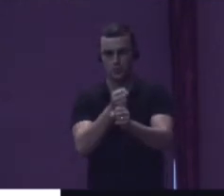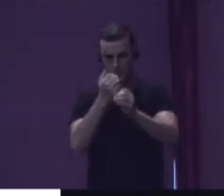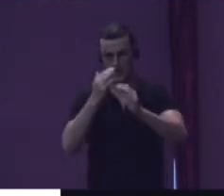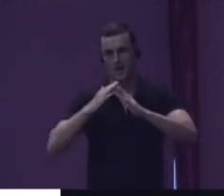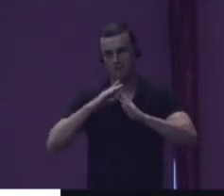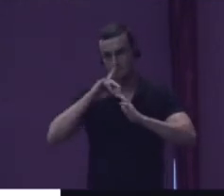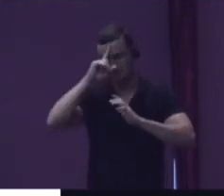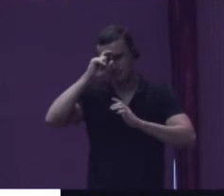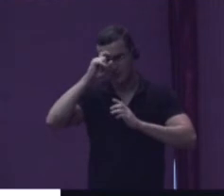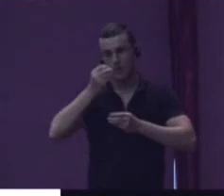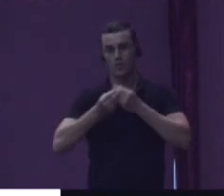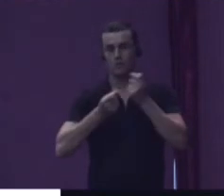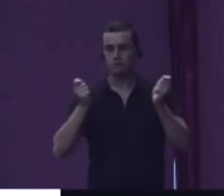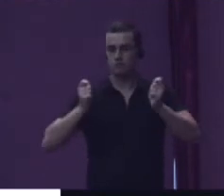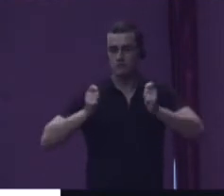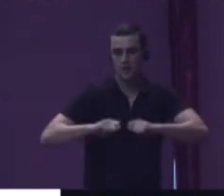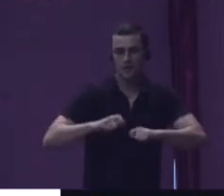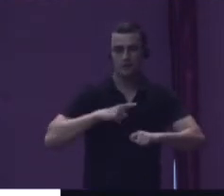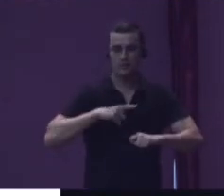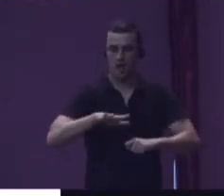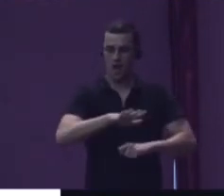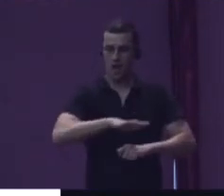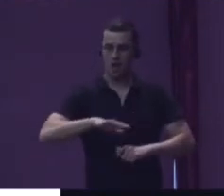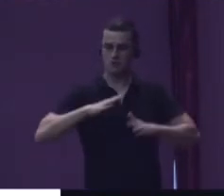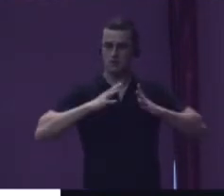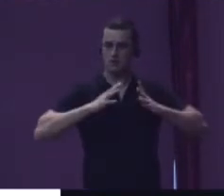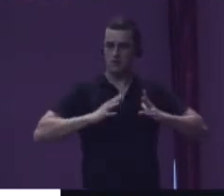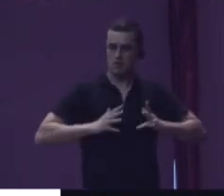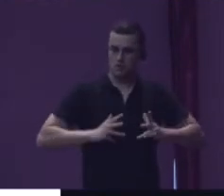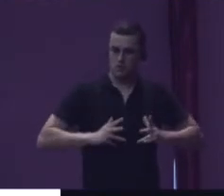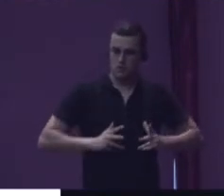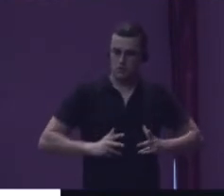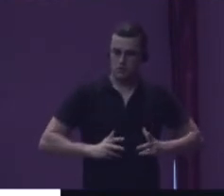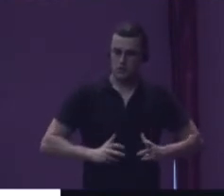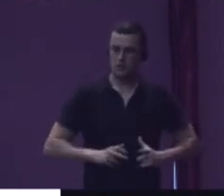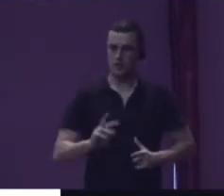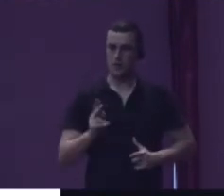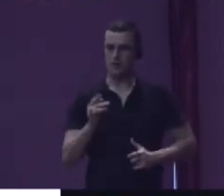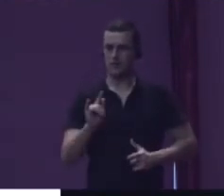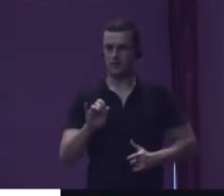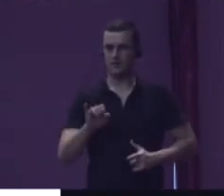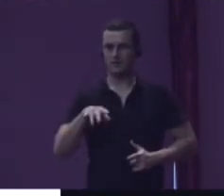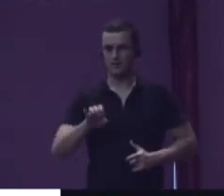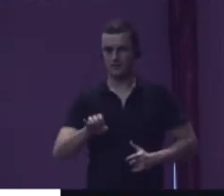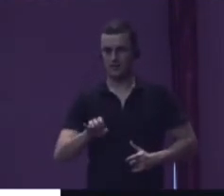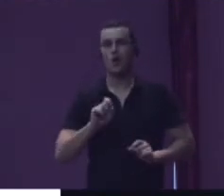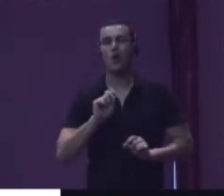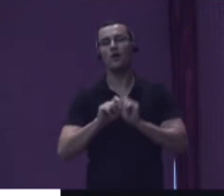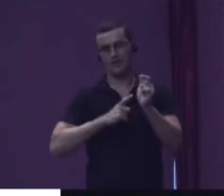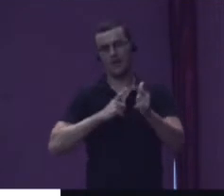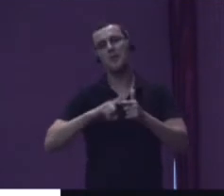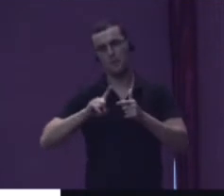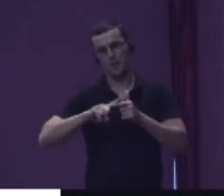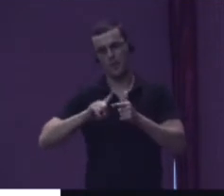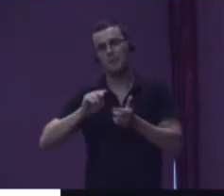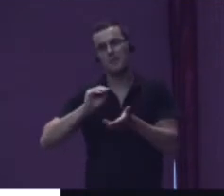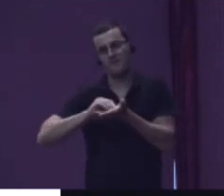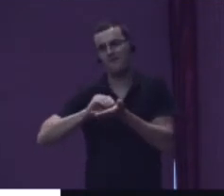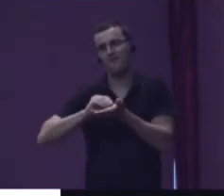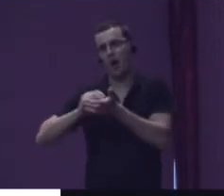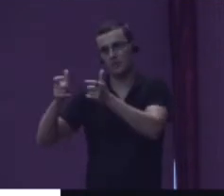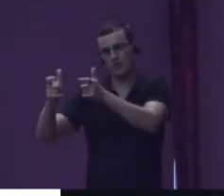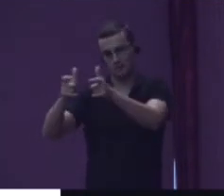sanitary, there are problems with sanitation in many of the homes, so the maternity